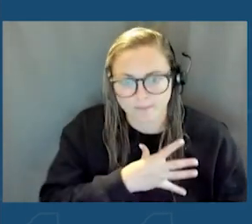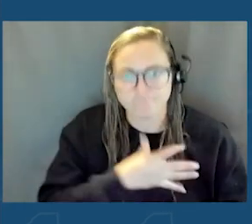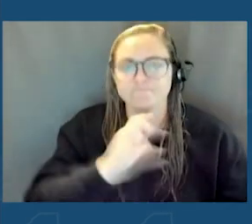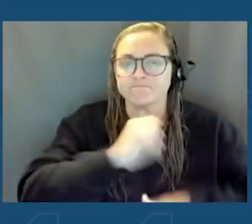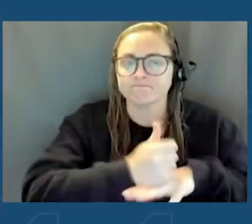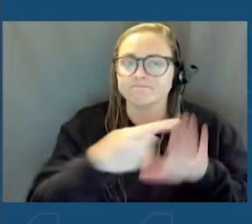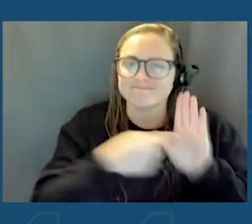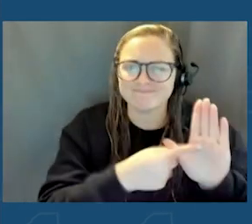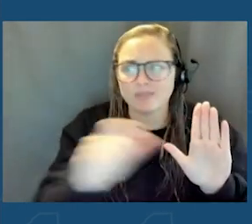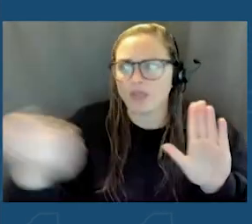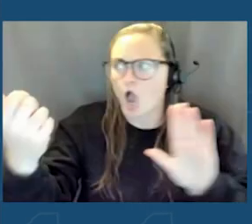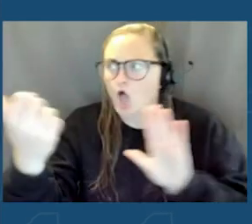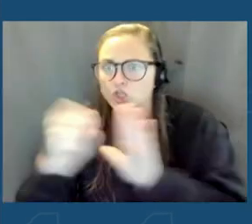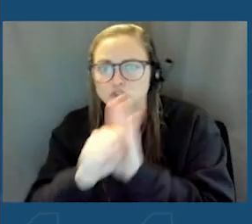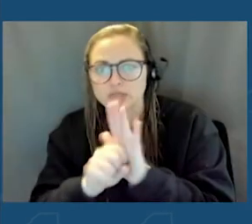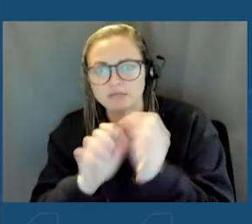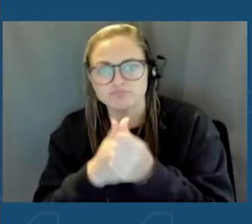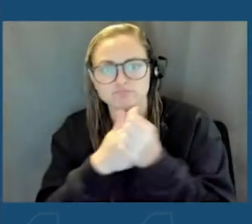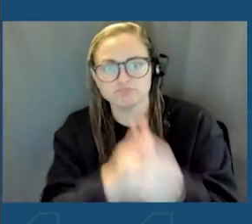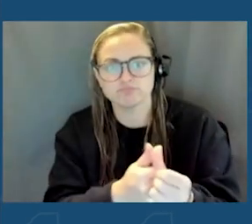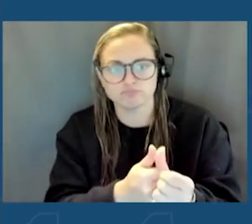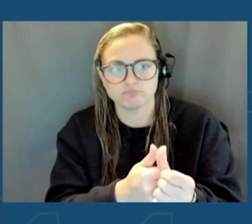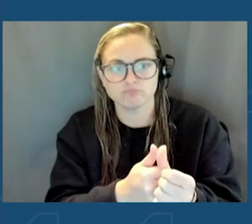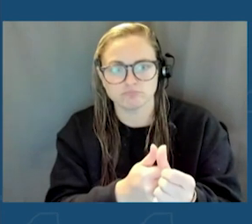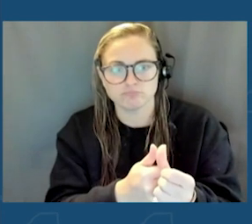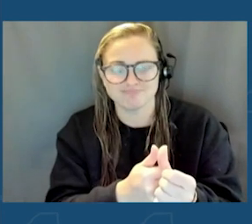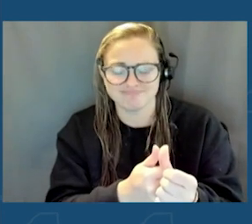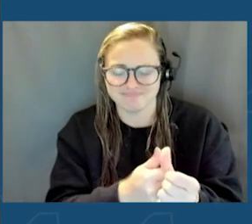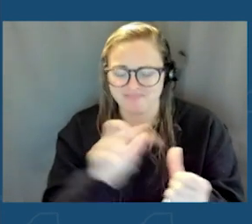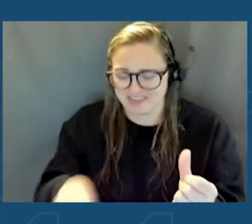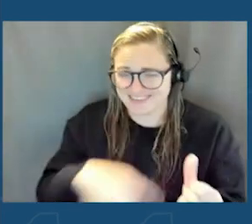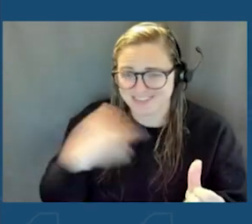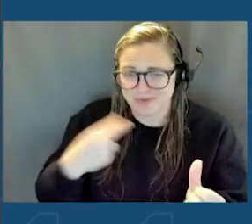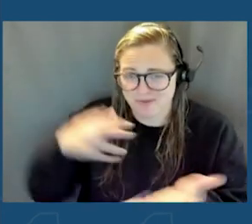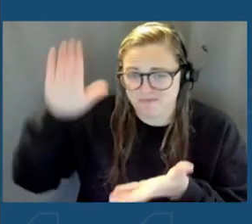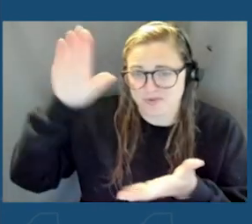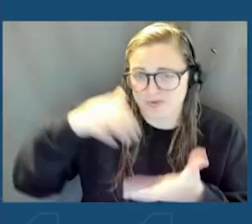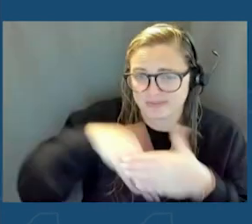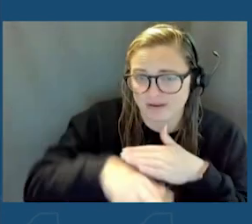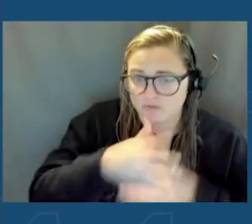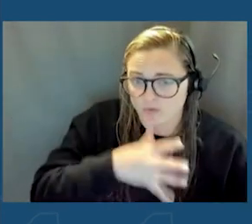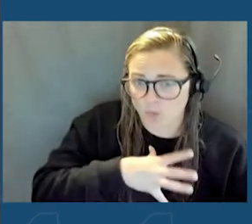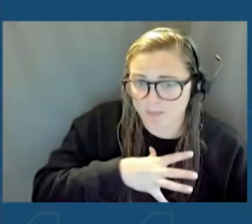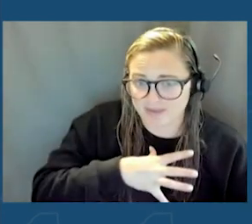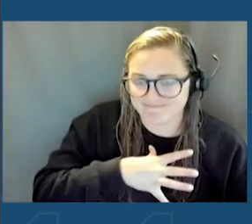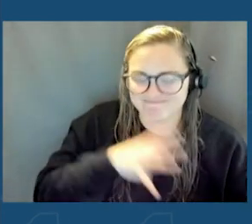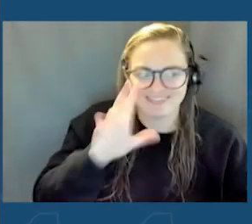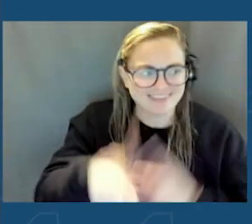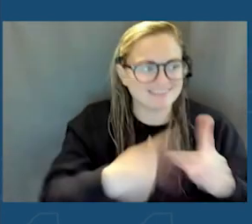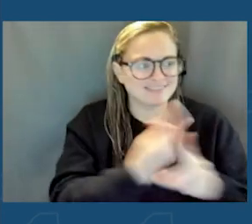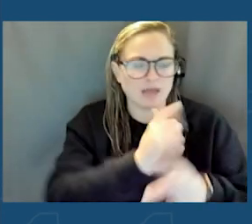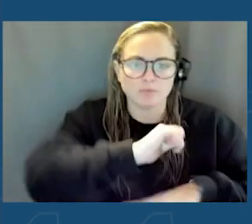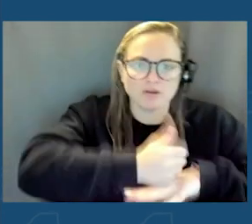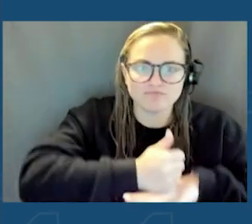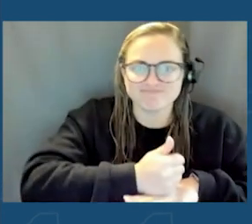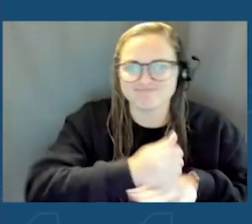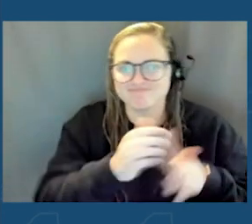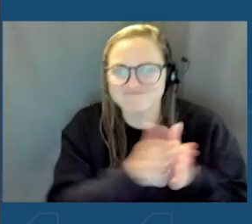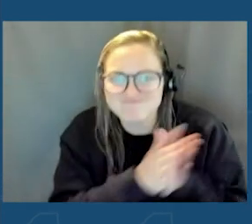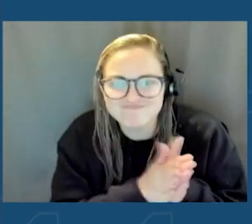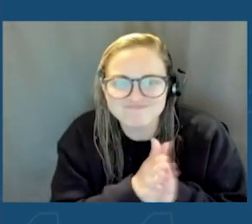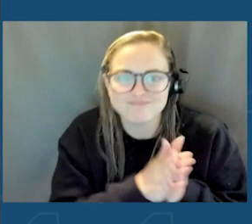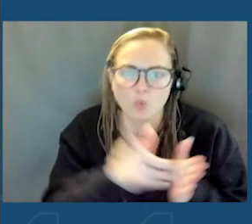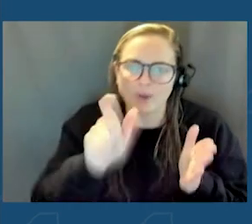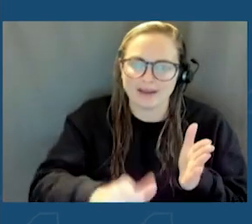states to follow amid this threat of reduced access. It is this type of trailblazing, bold direction we need in our